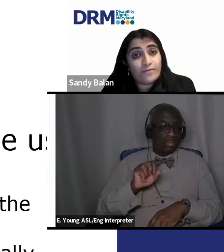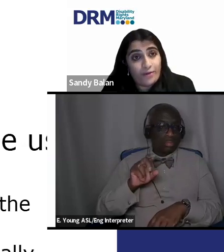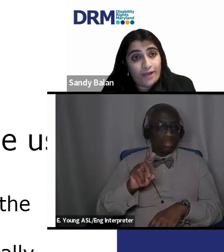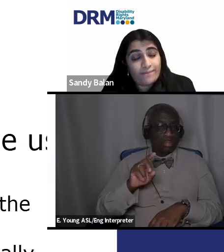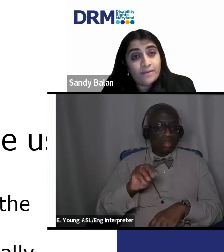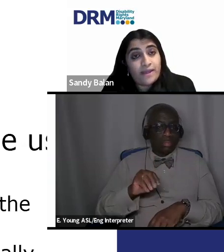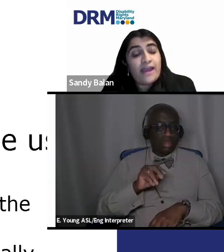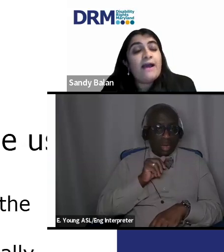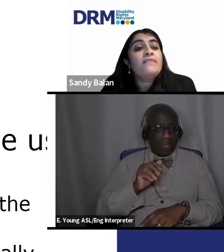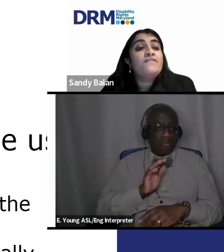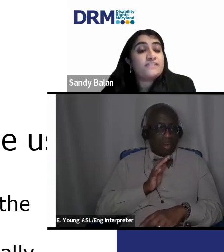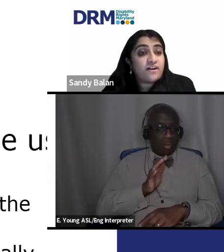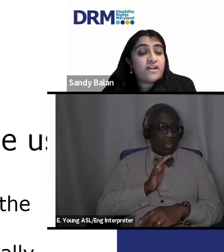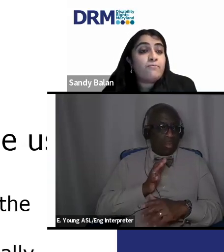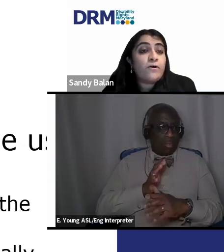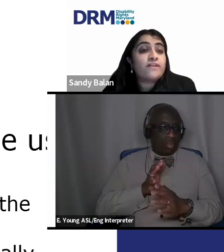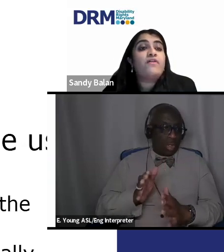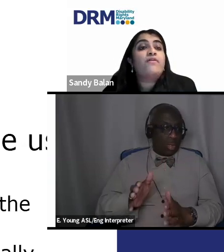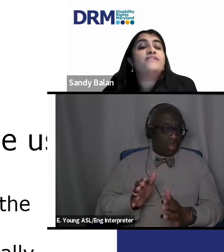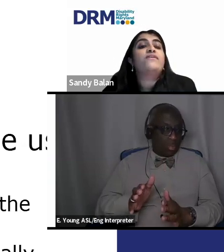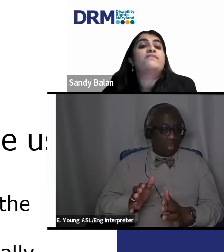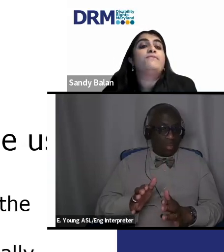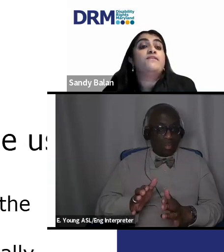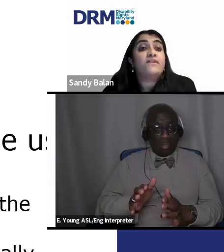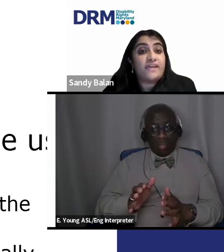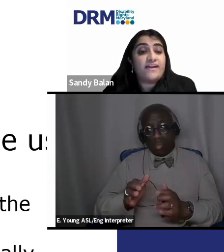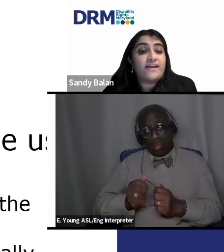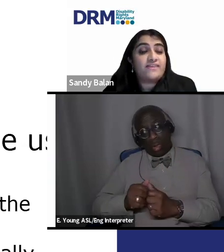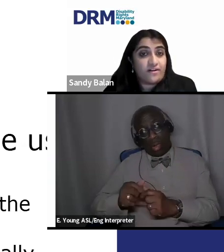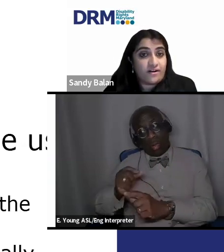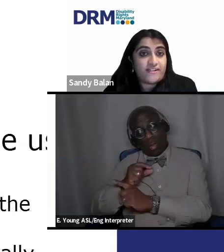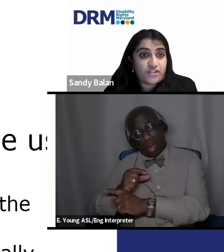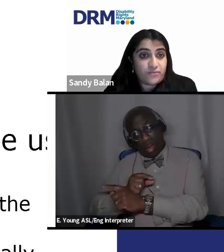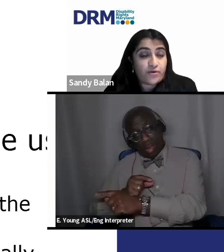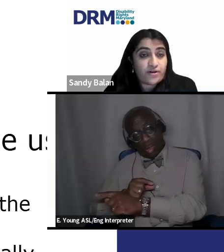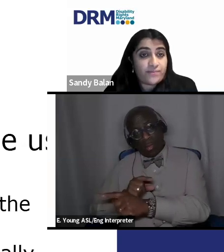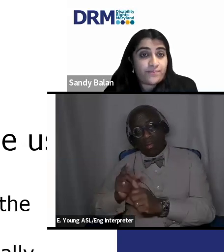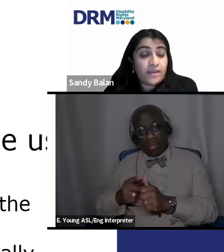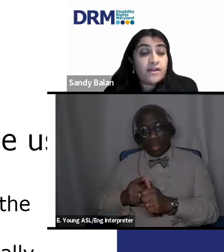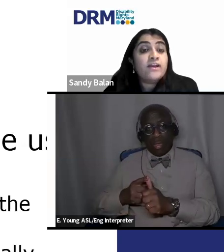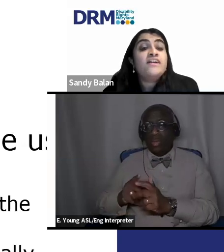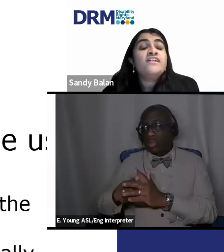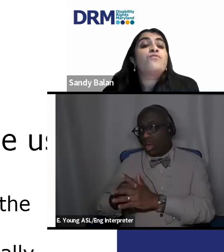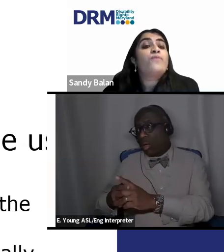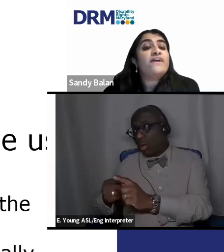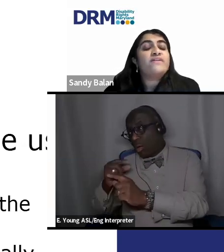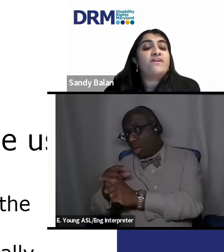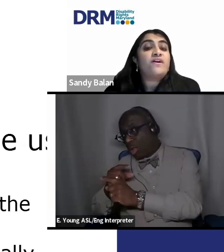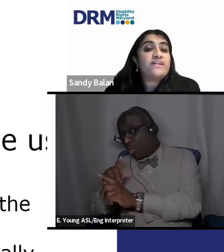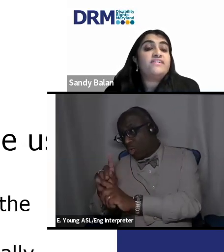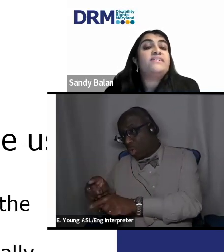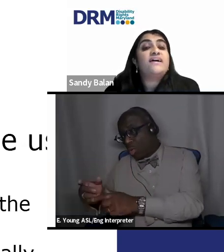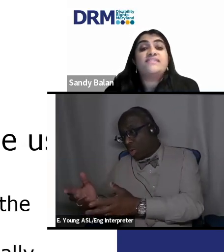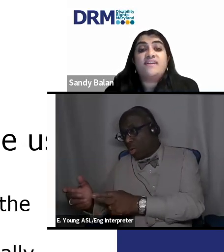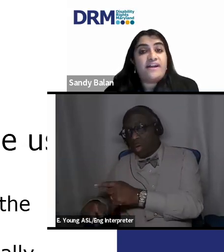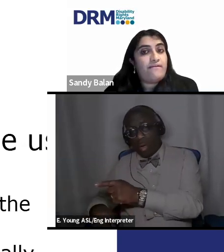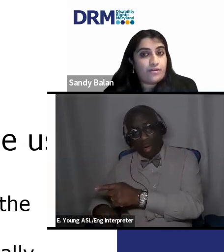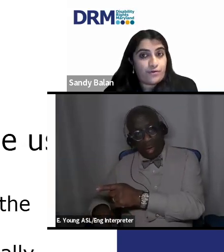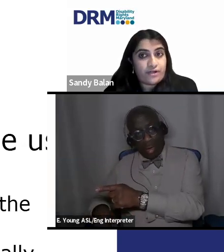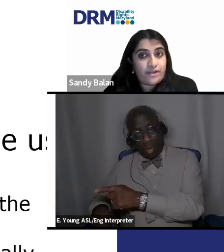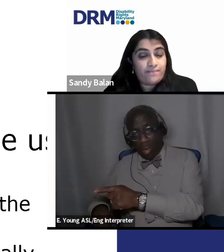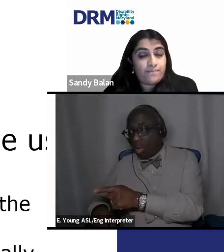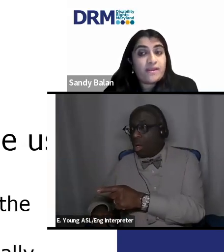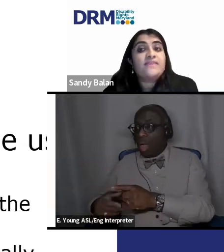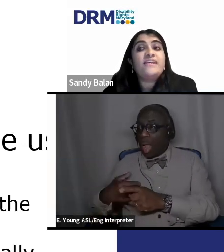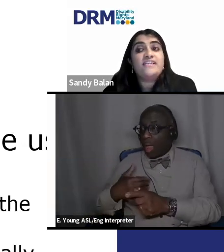an informal way. The starting point, though, is going to be looking at the guardianship order. So where the guardian does not